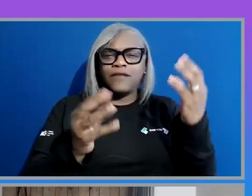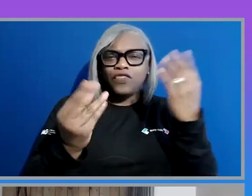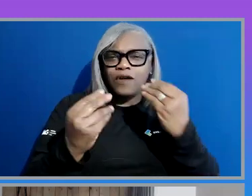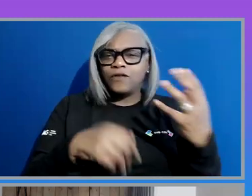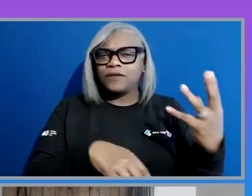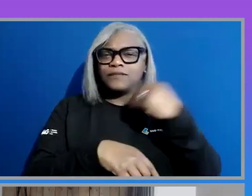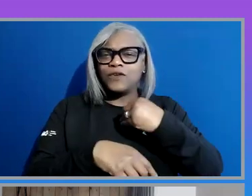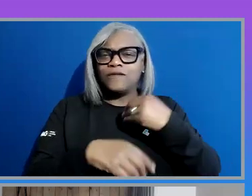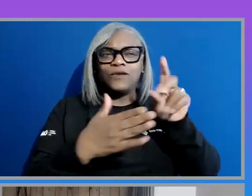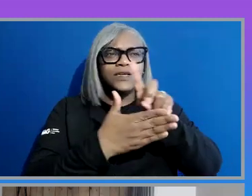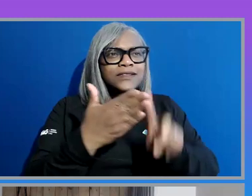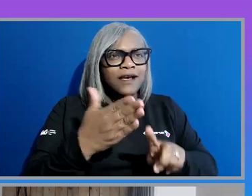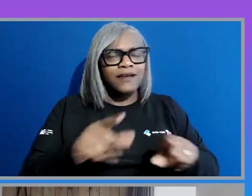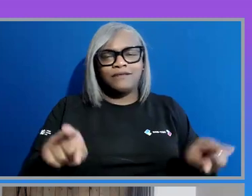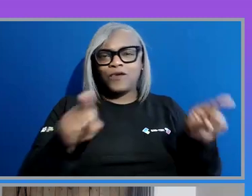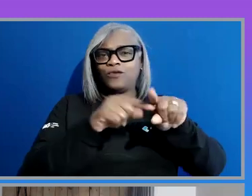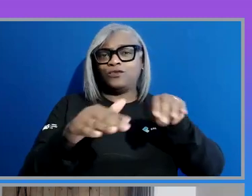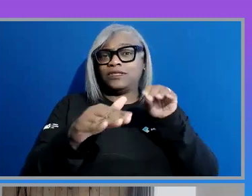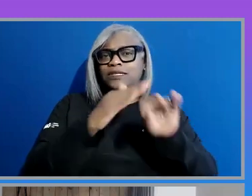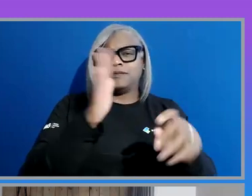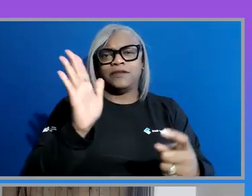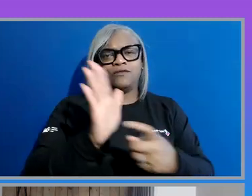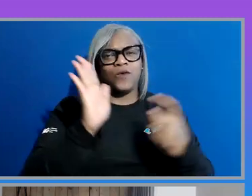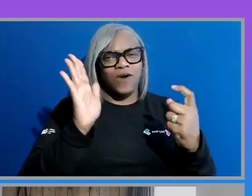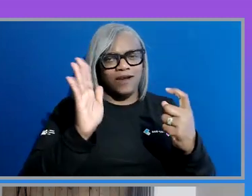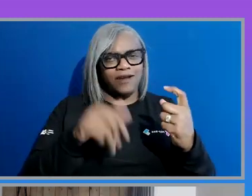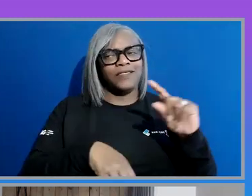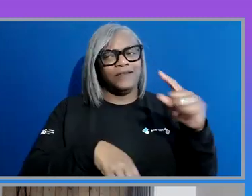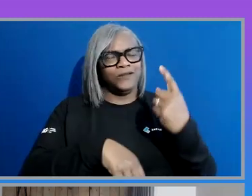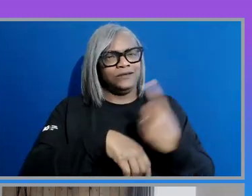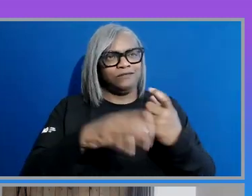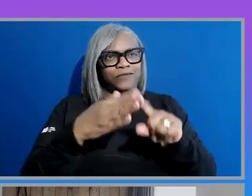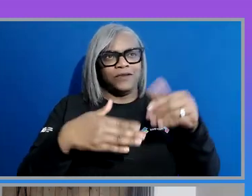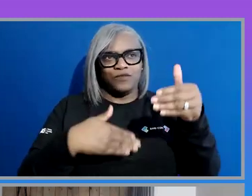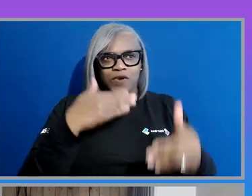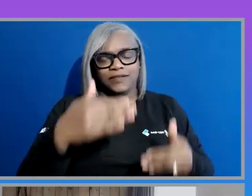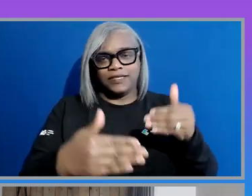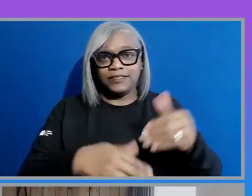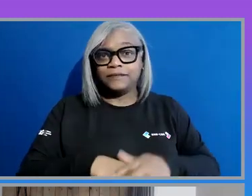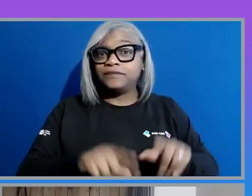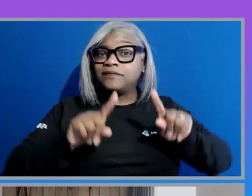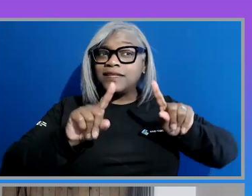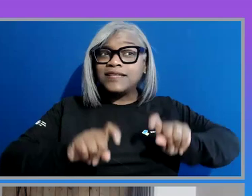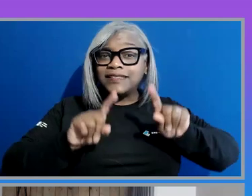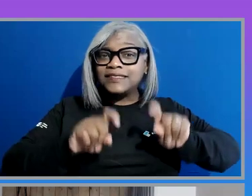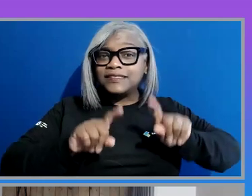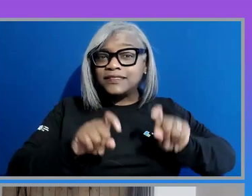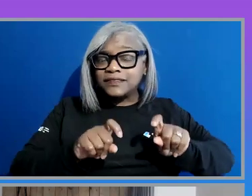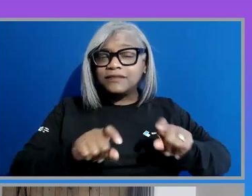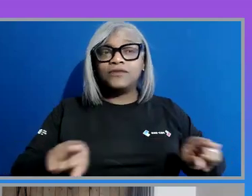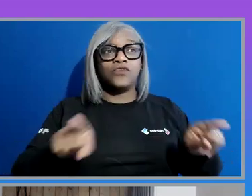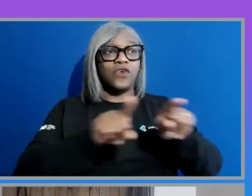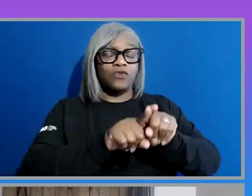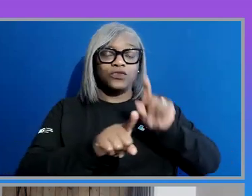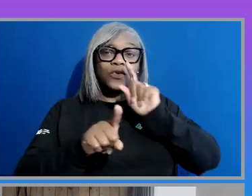is a non-negotiable included in requirements from day one. We have automated tests, tests we write ourselves,